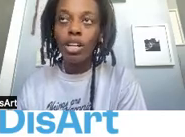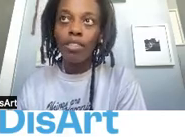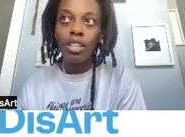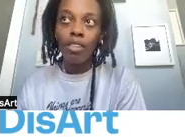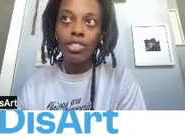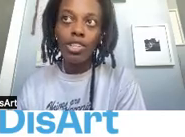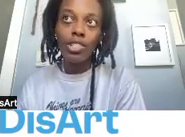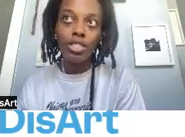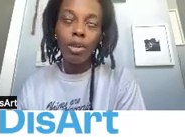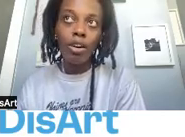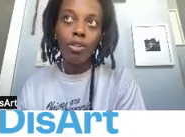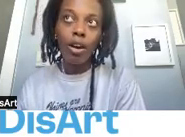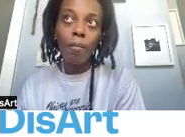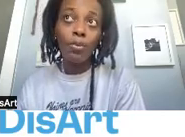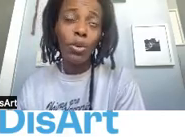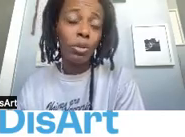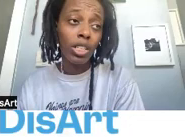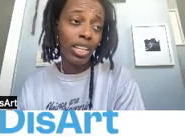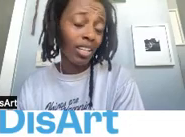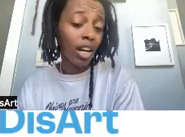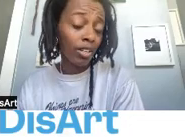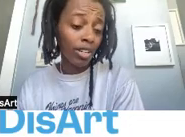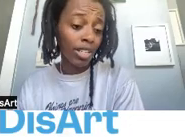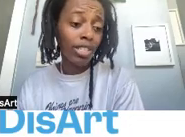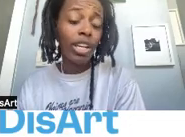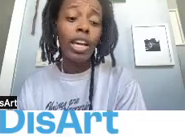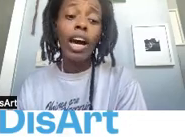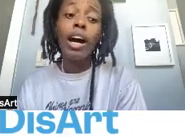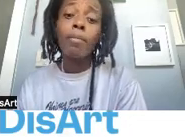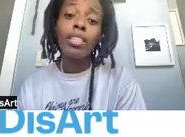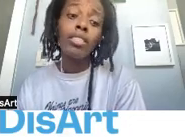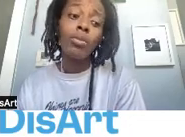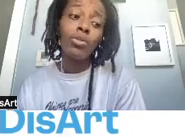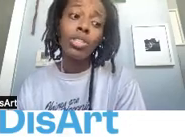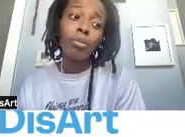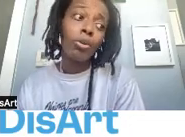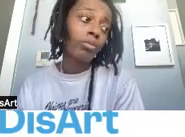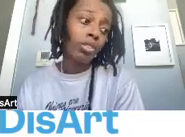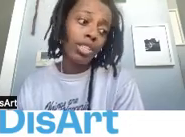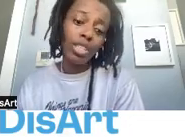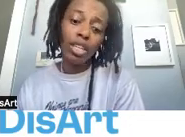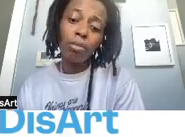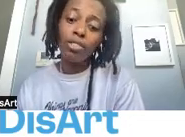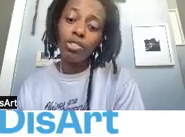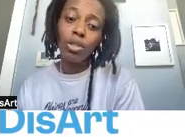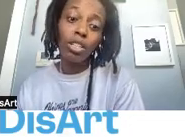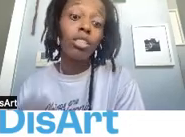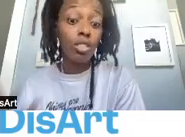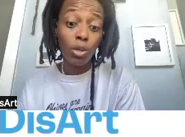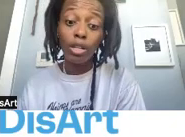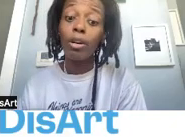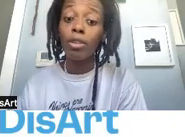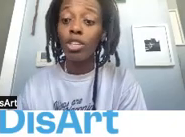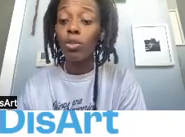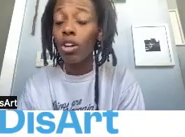we started having conversations about what it would look like to honor Chris. And it was really important for us to think about doing